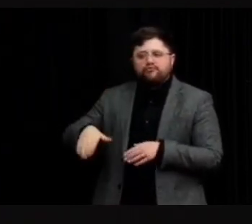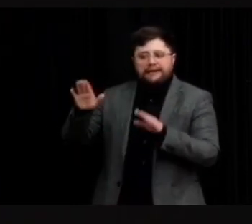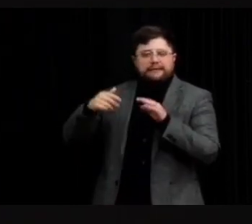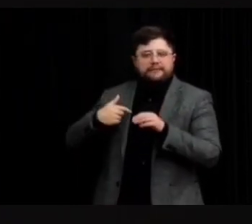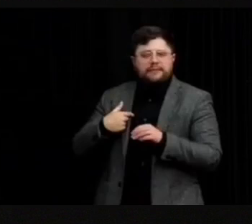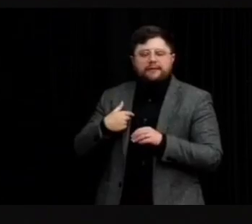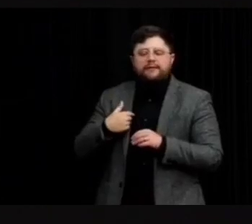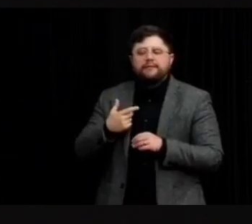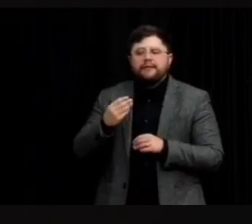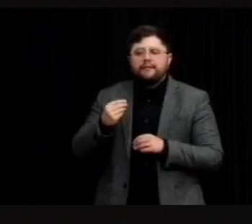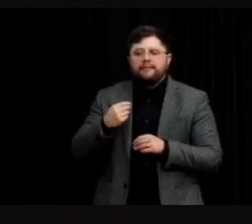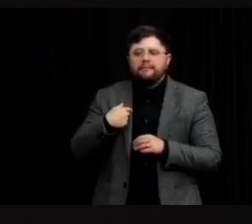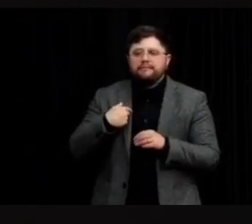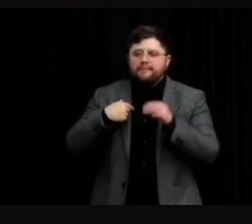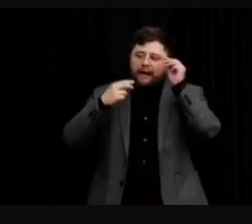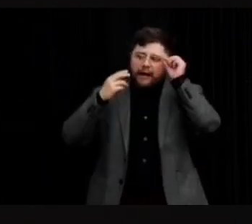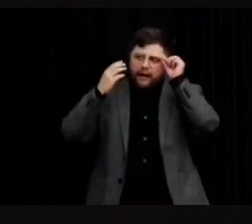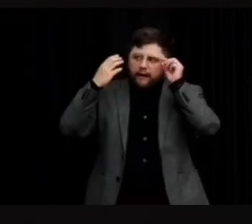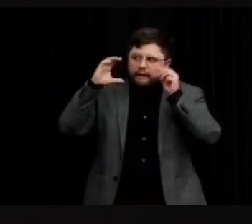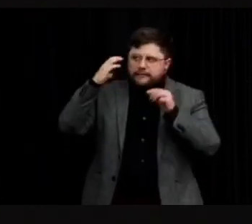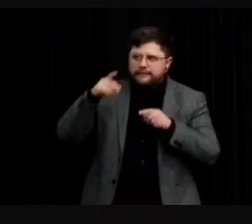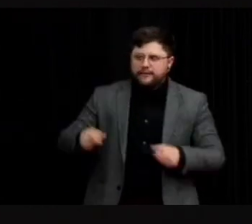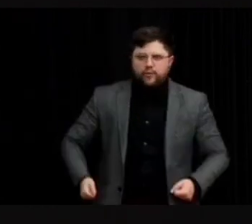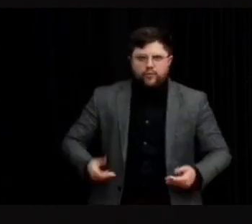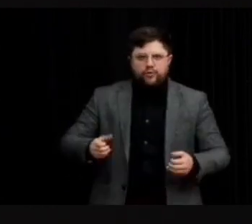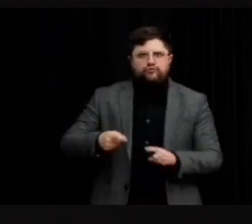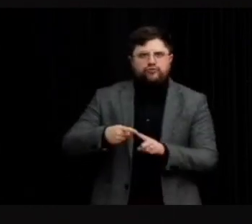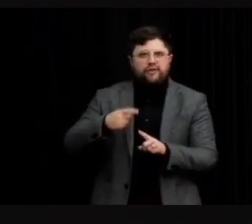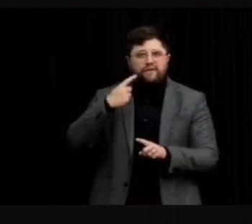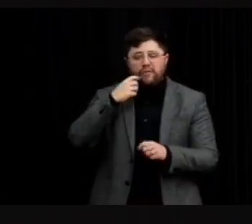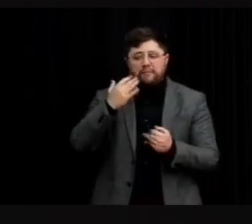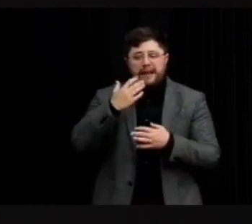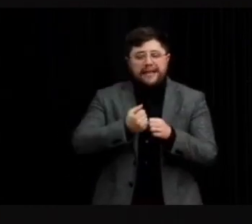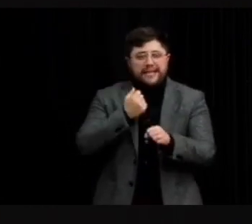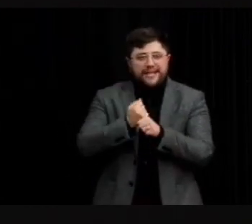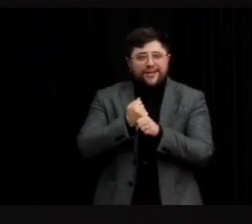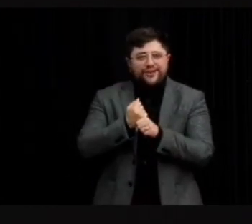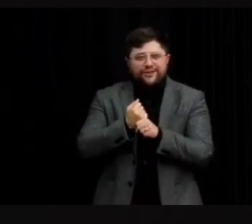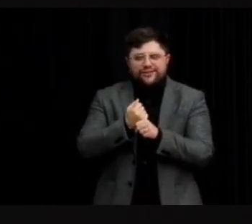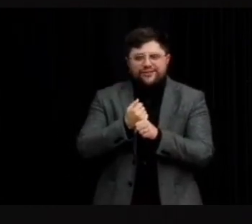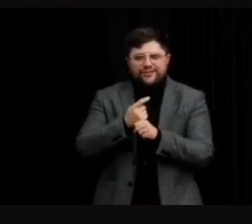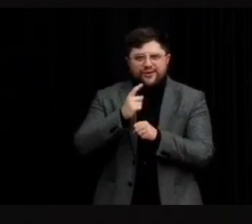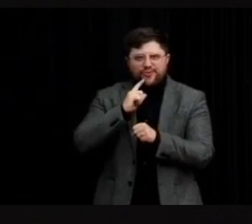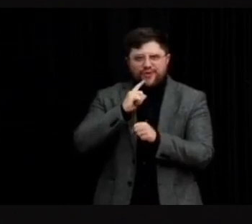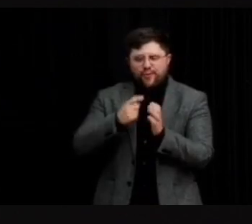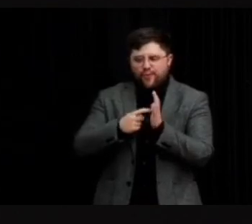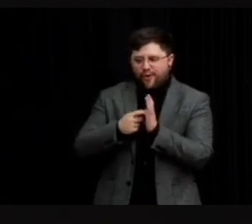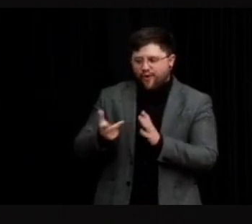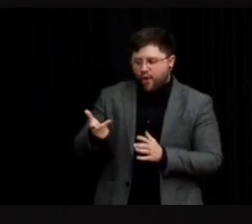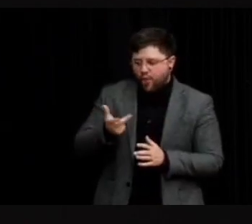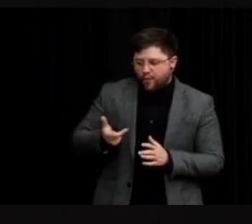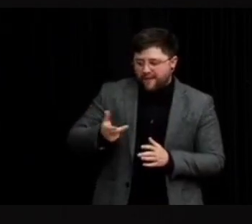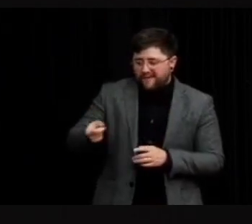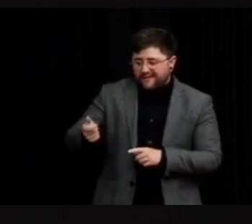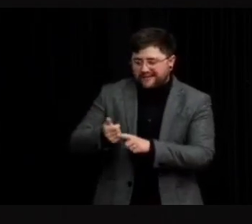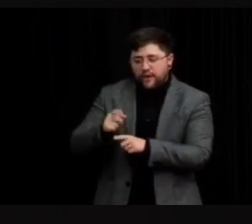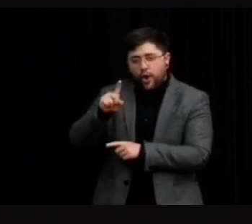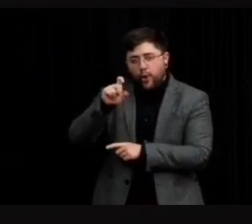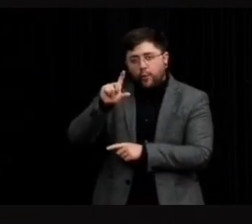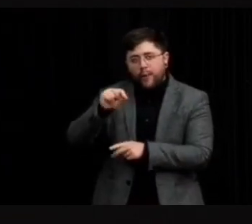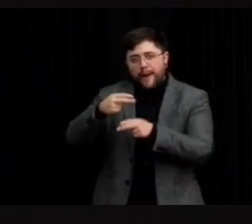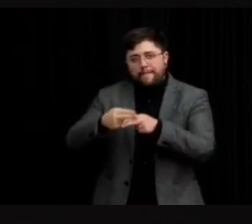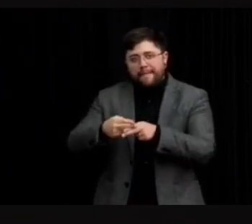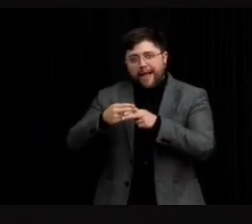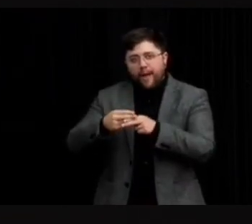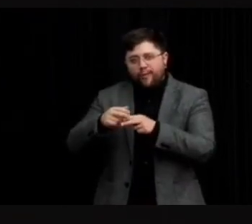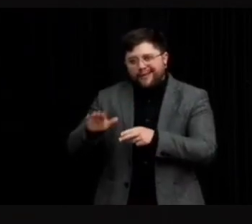in a wheelchair, and for years, it took all three of us to get him as a 120-pound kid